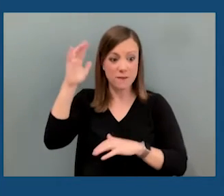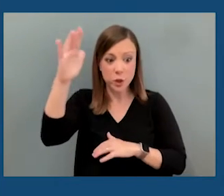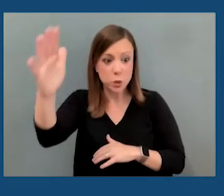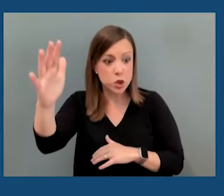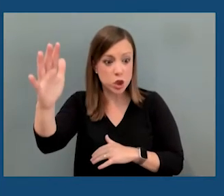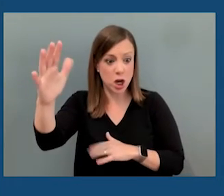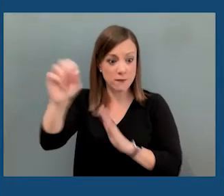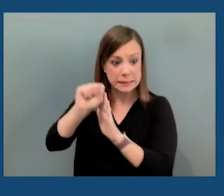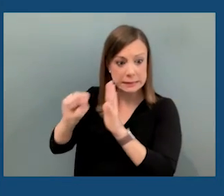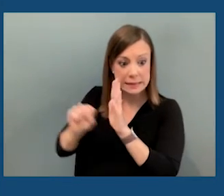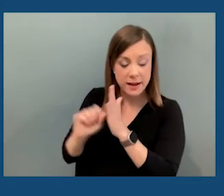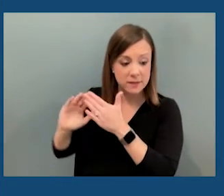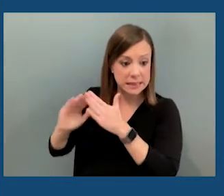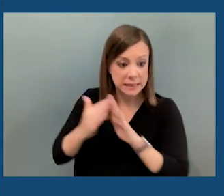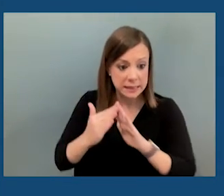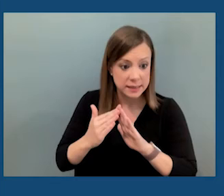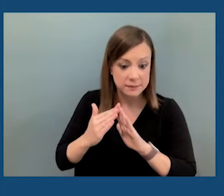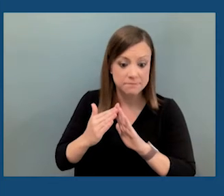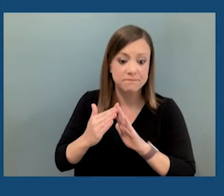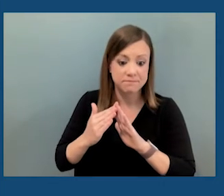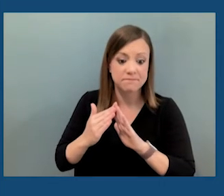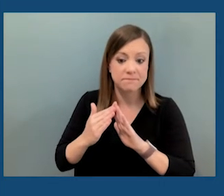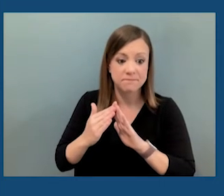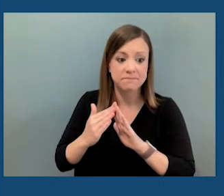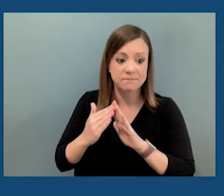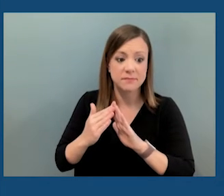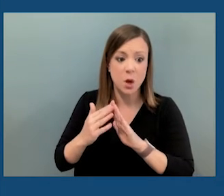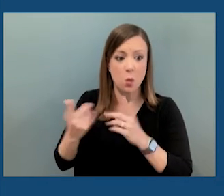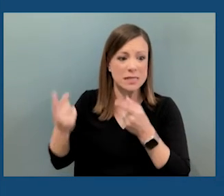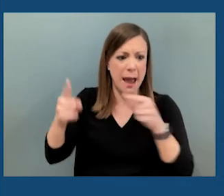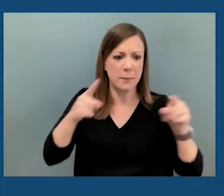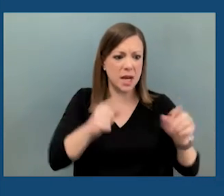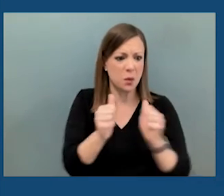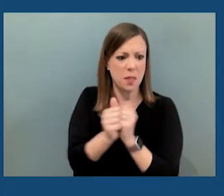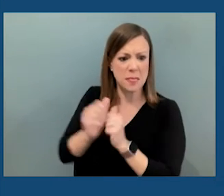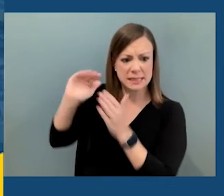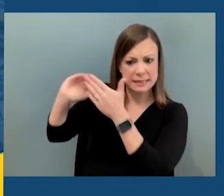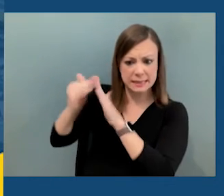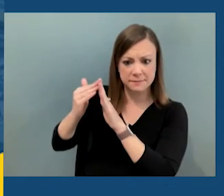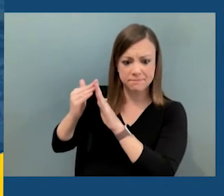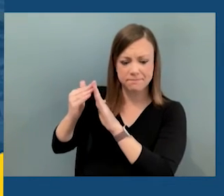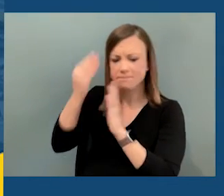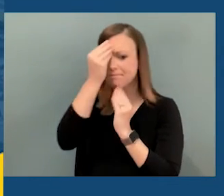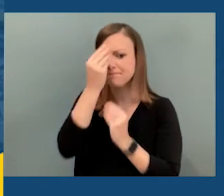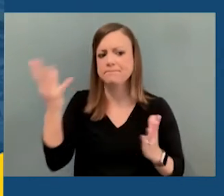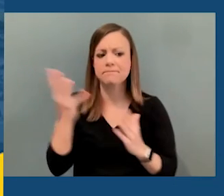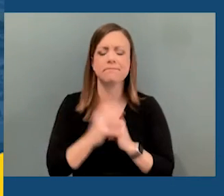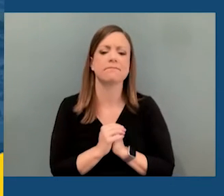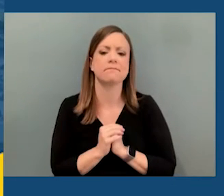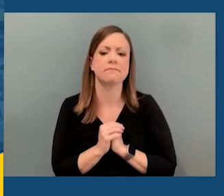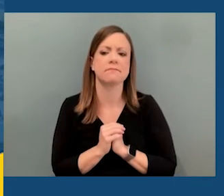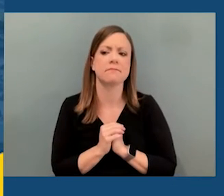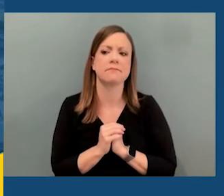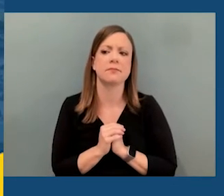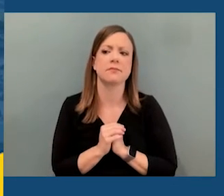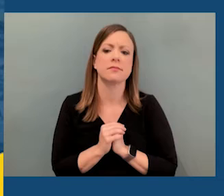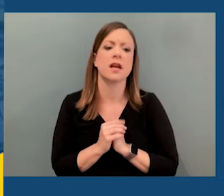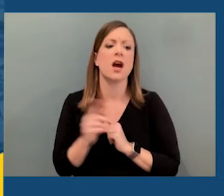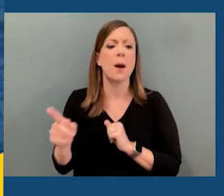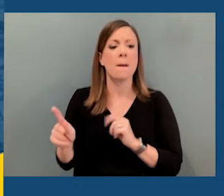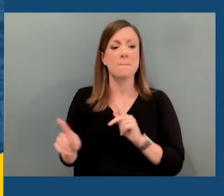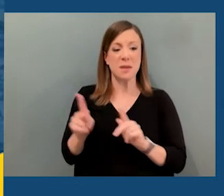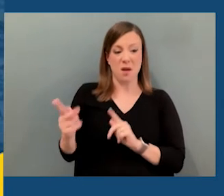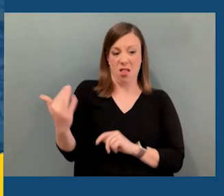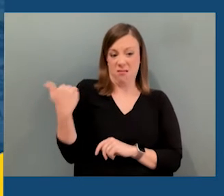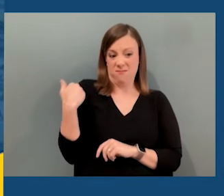I will take that brief trip down memory lane. You know, just a few years ago, people were, I would say, shorting New York